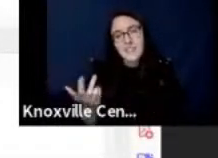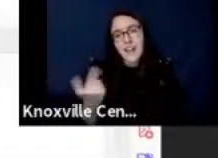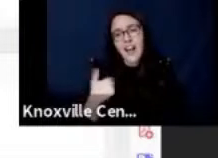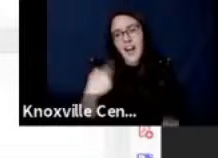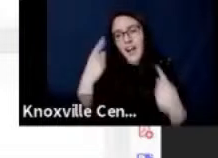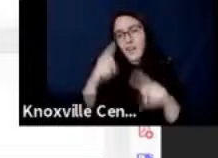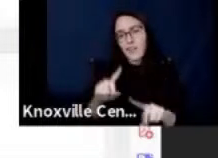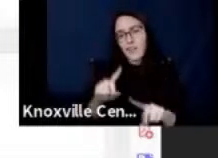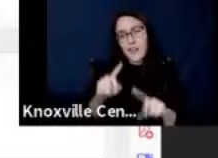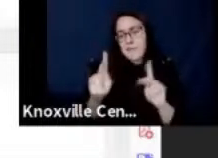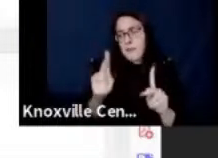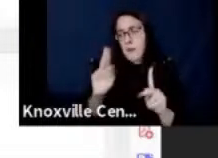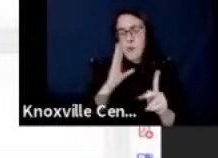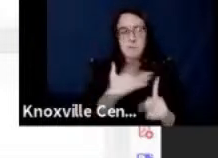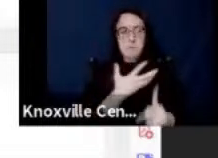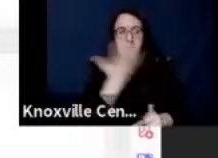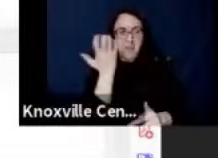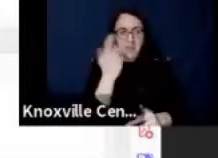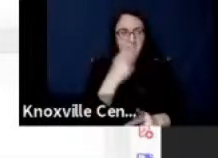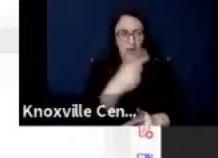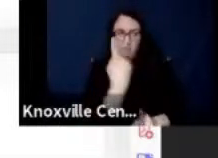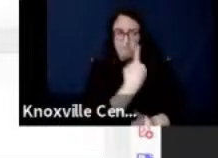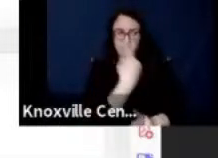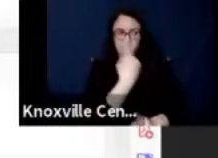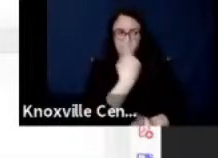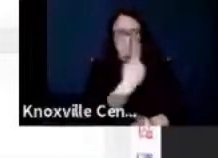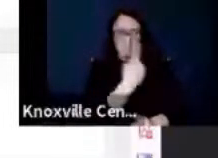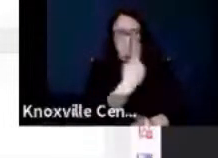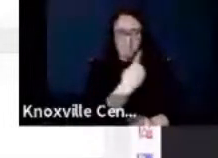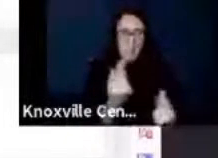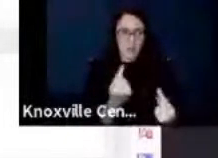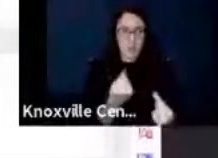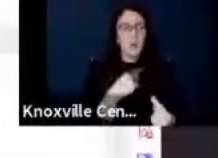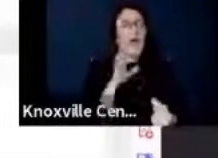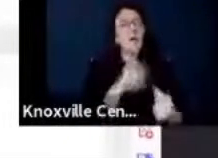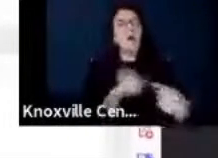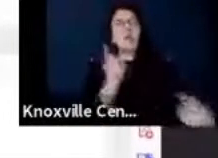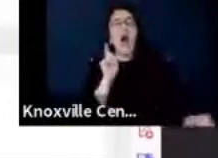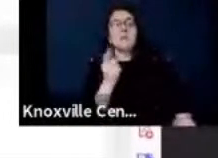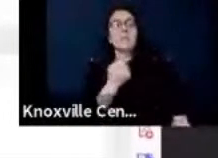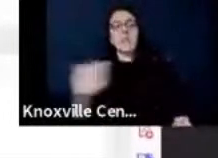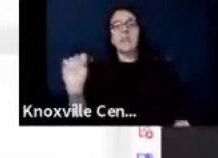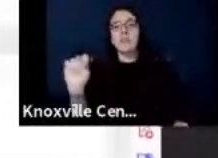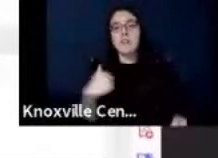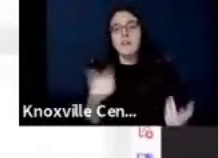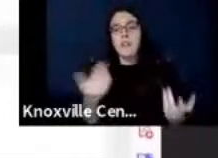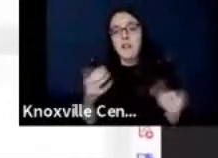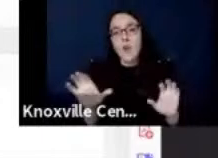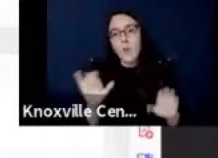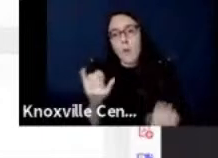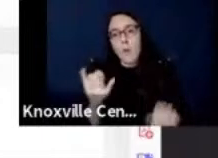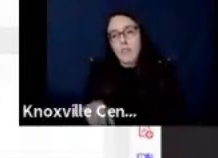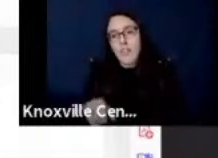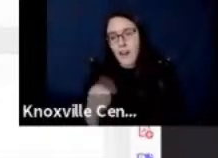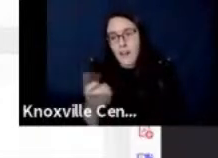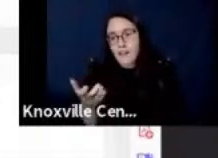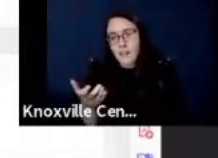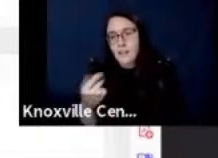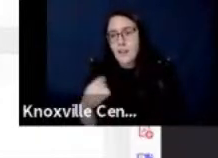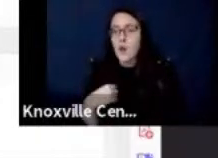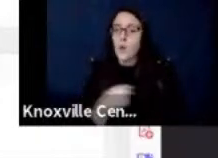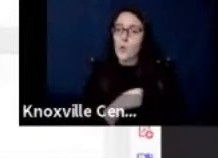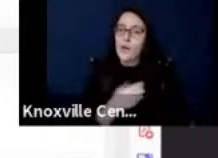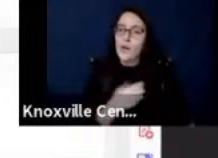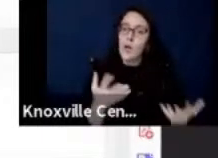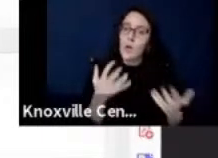what happens then is people get mad because you're telling them what to do, and then they do the opposite of that. And that's certainly not what we want. We want, as Dr. Hertz said,